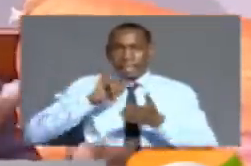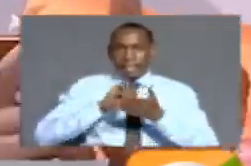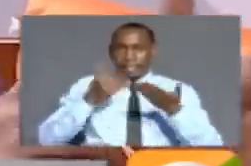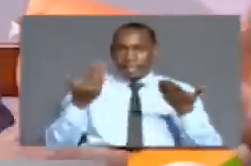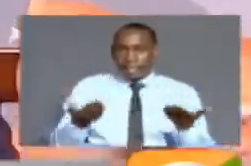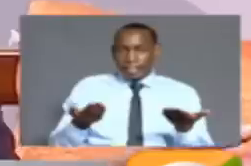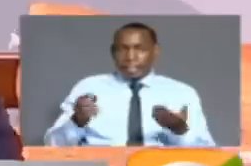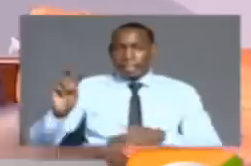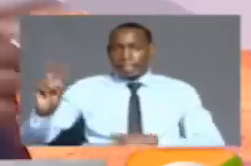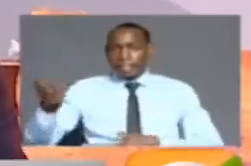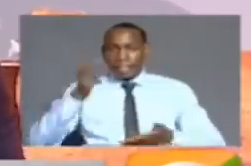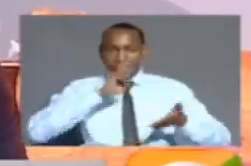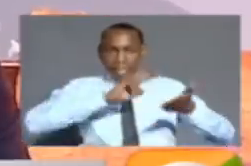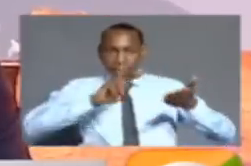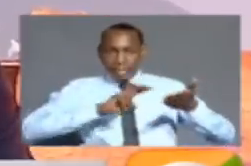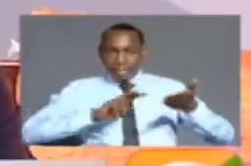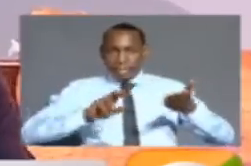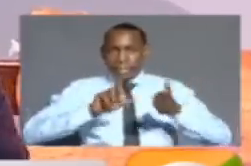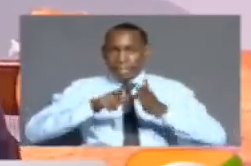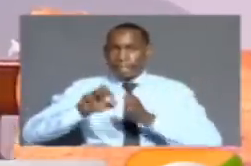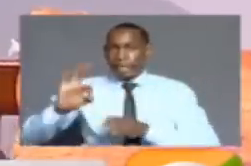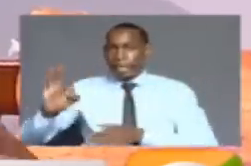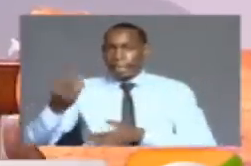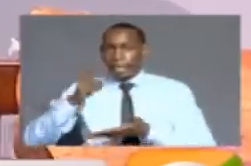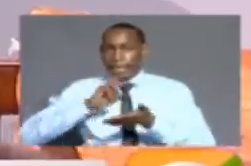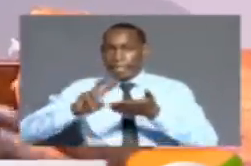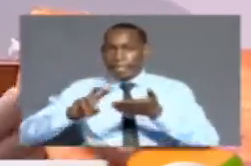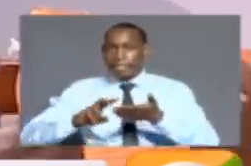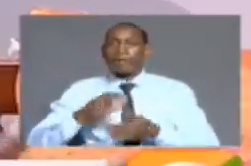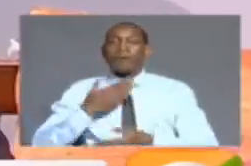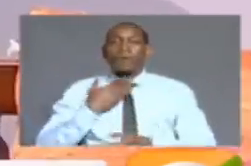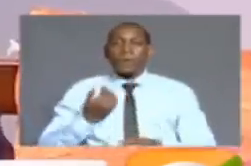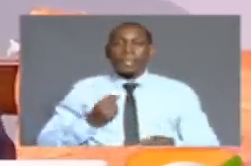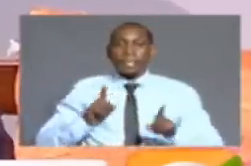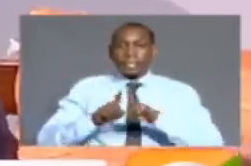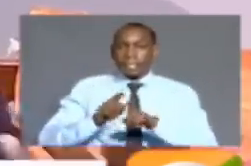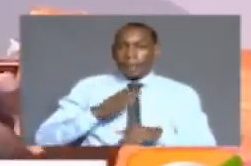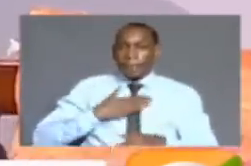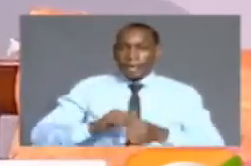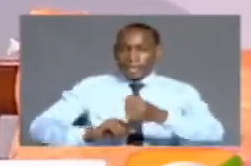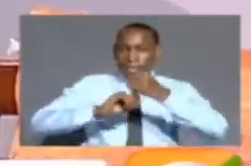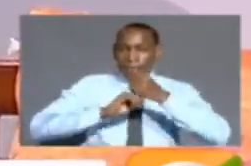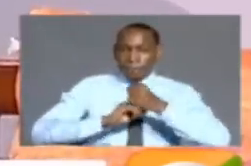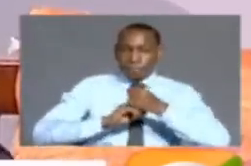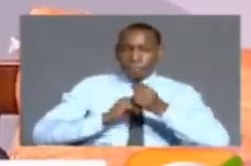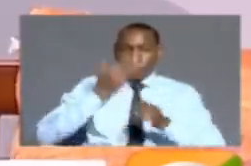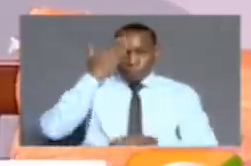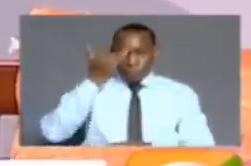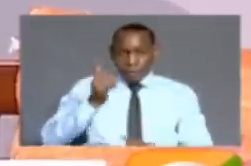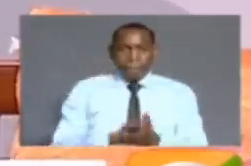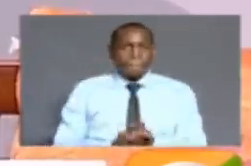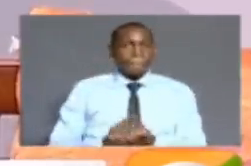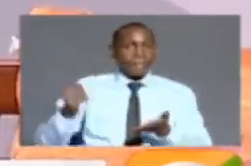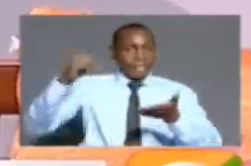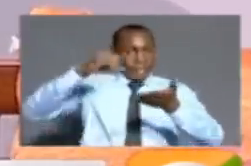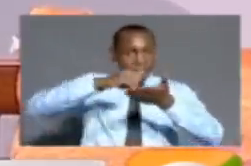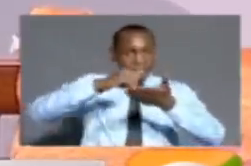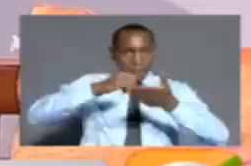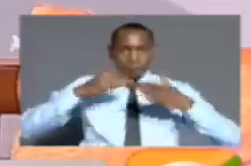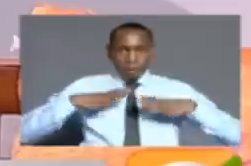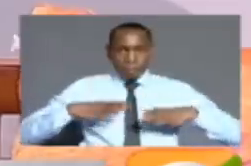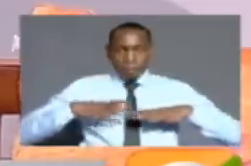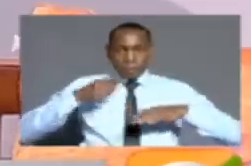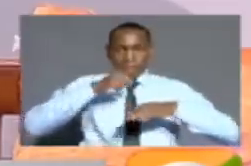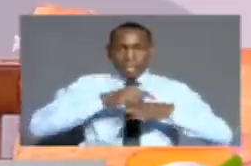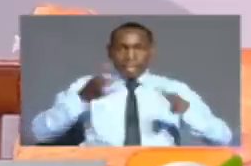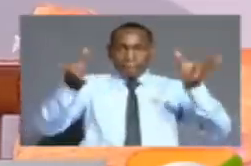in the second reading. It's going to the third reading. Okay. I want my sister here to support me. Because what I'm saying, involve the citizens in the budget